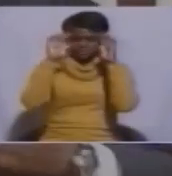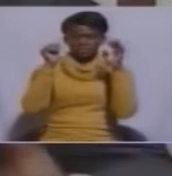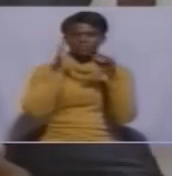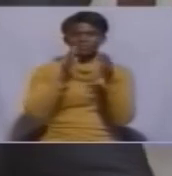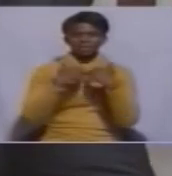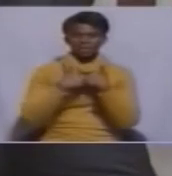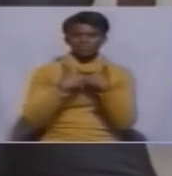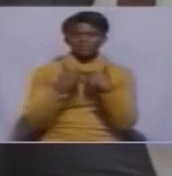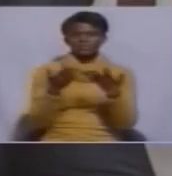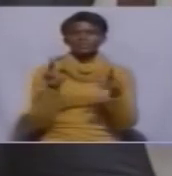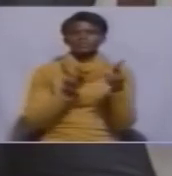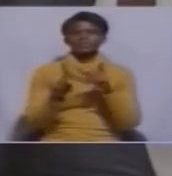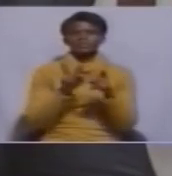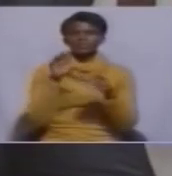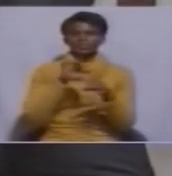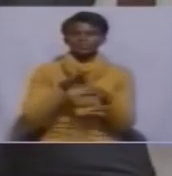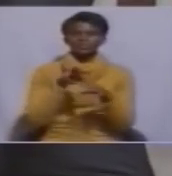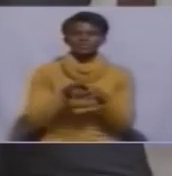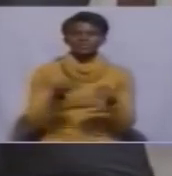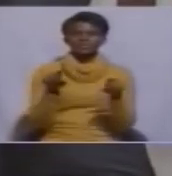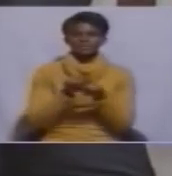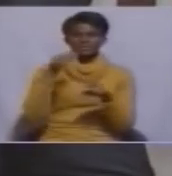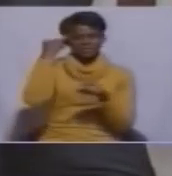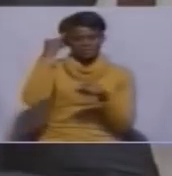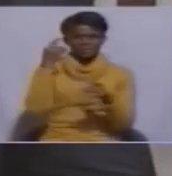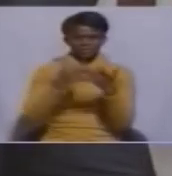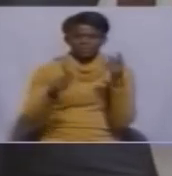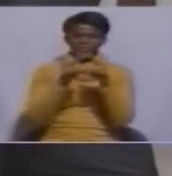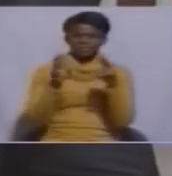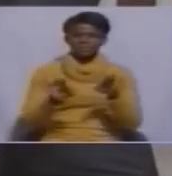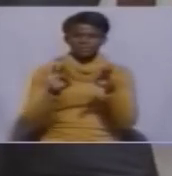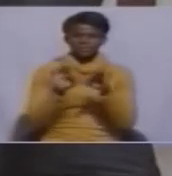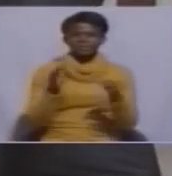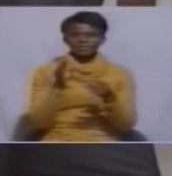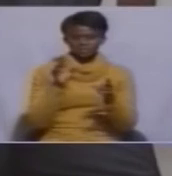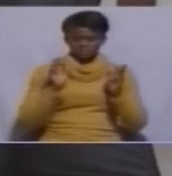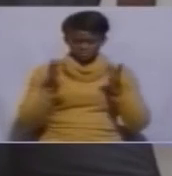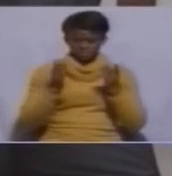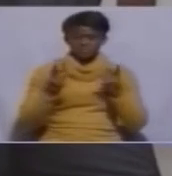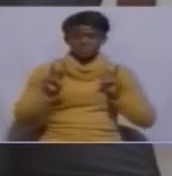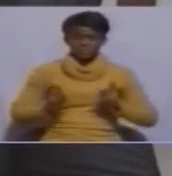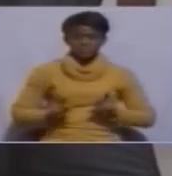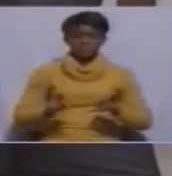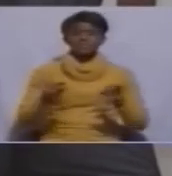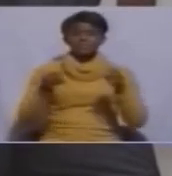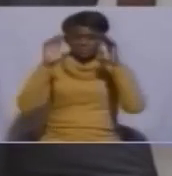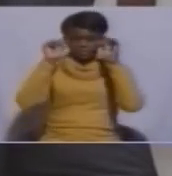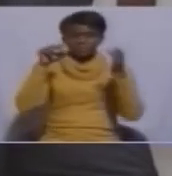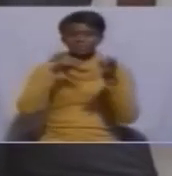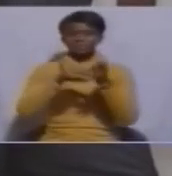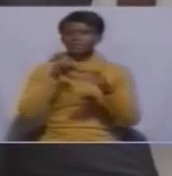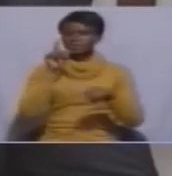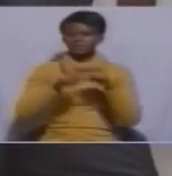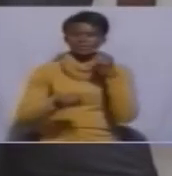at least the majority of the people who voted. So the idea there is legitimacy. If someone wants to stand for president, you cannot claim to